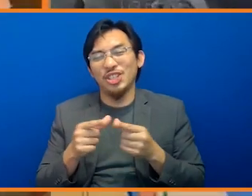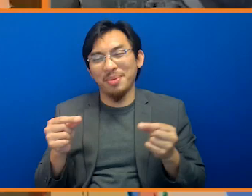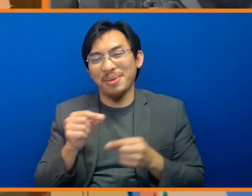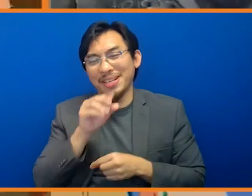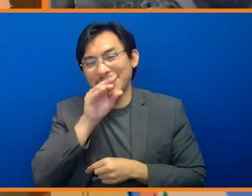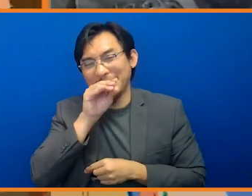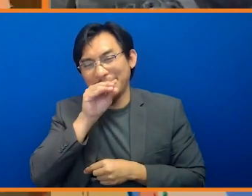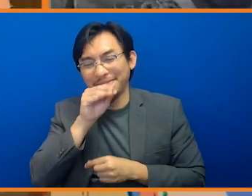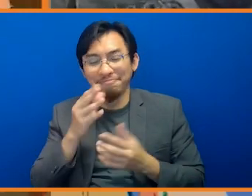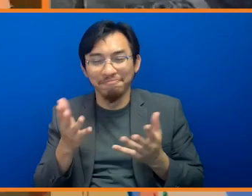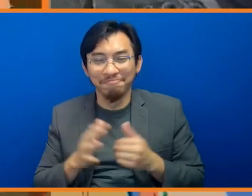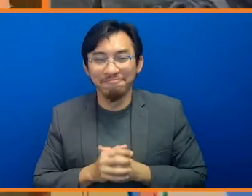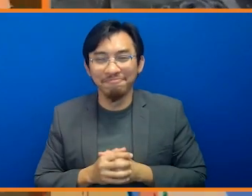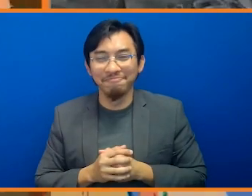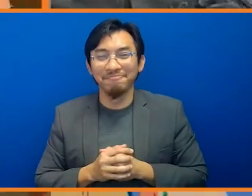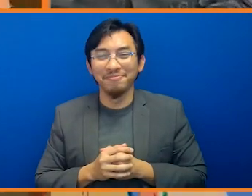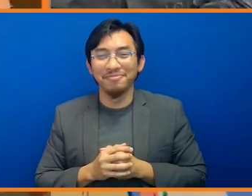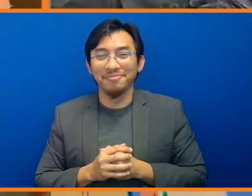Yeah.